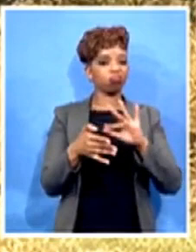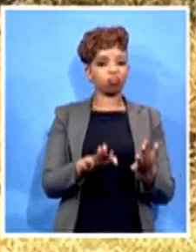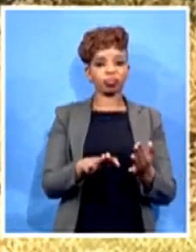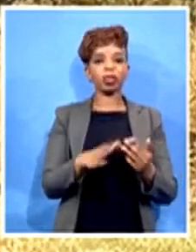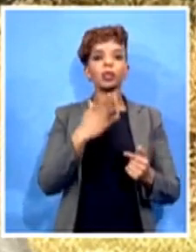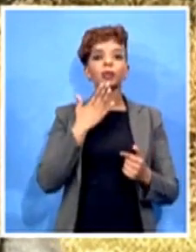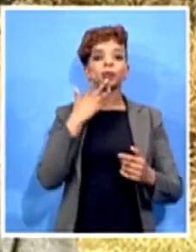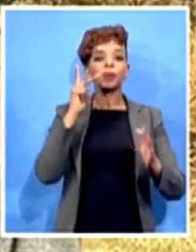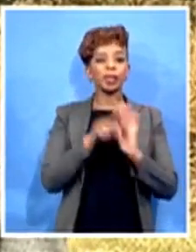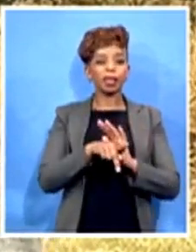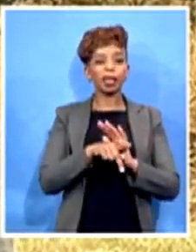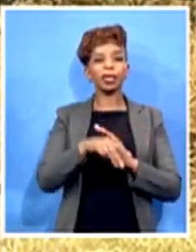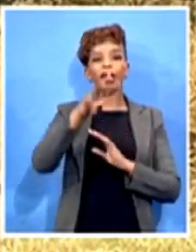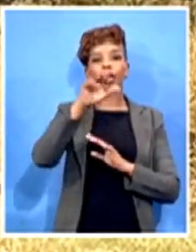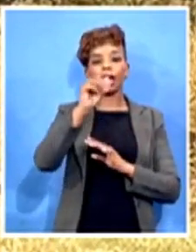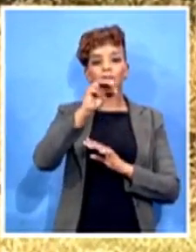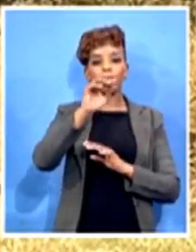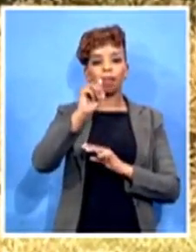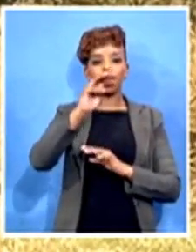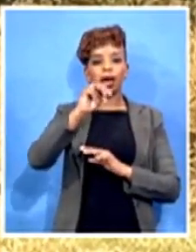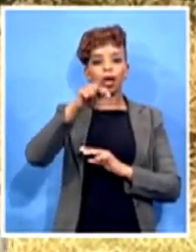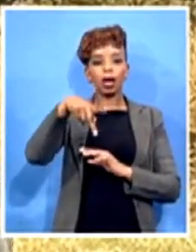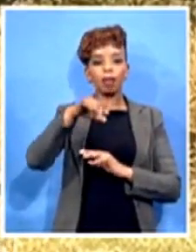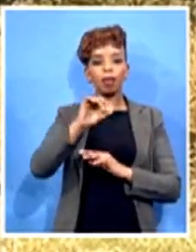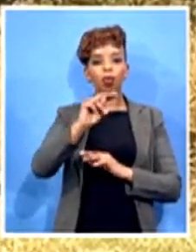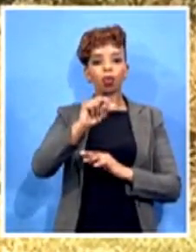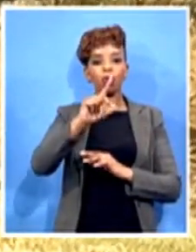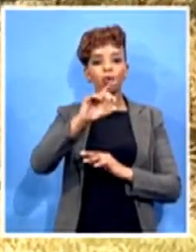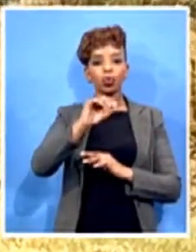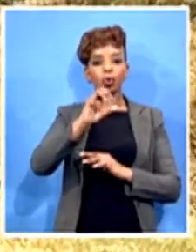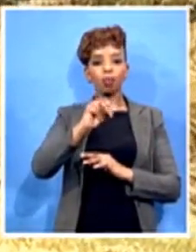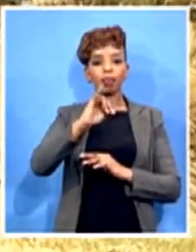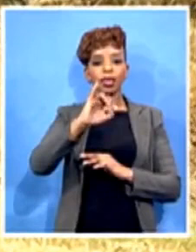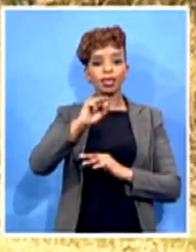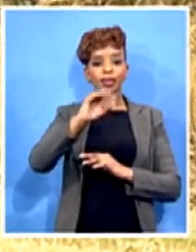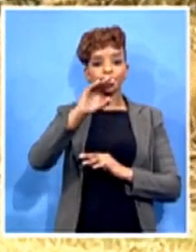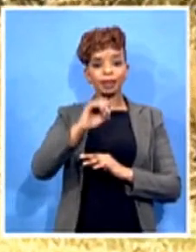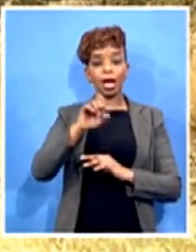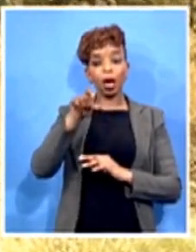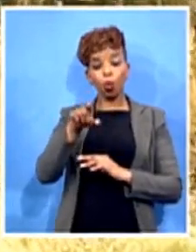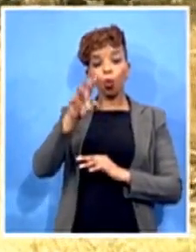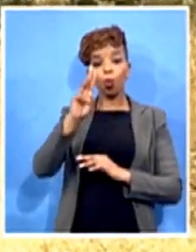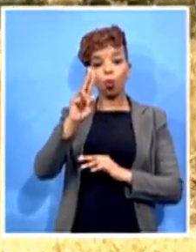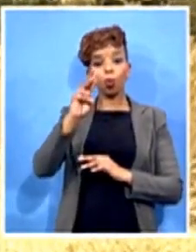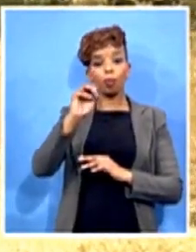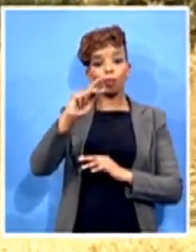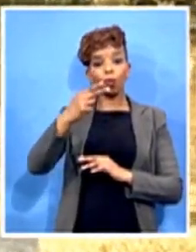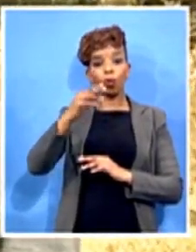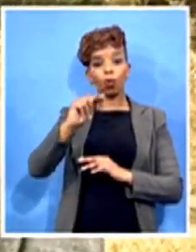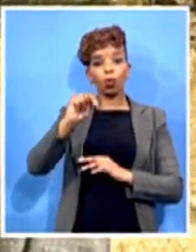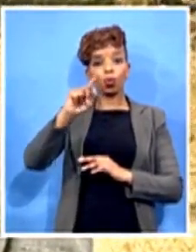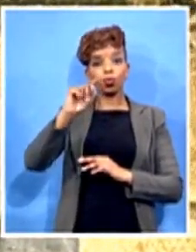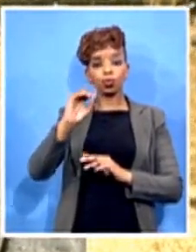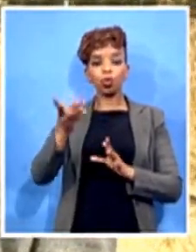part of that. But to get more information on that, we are now joined by the secretary of Ama-Mpondomise Royal Family,